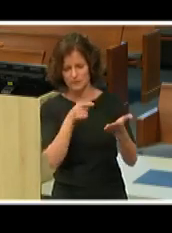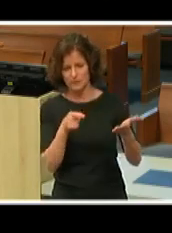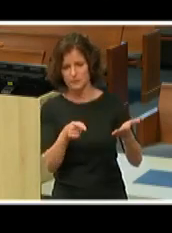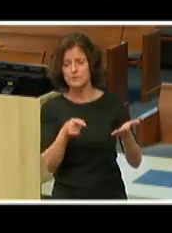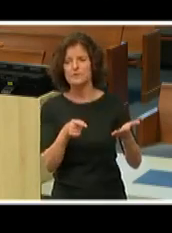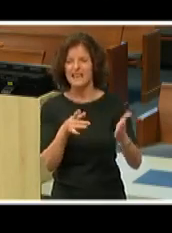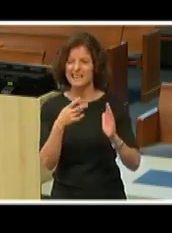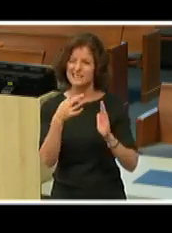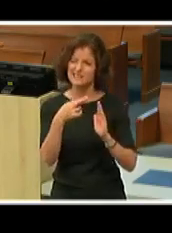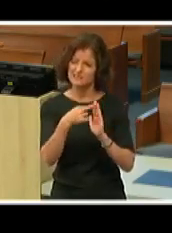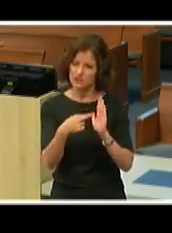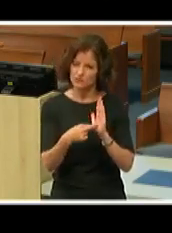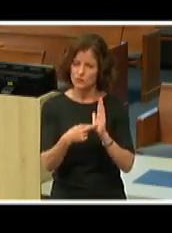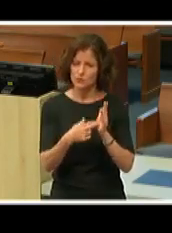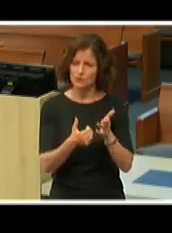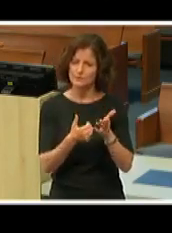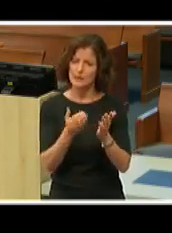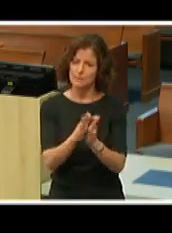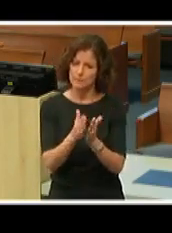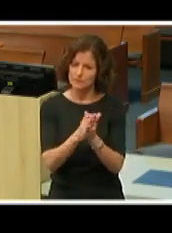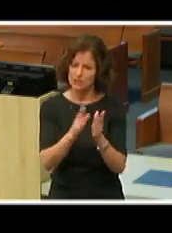it's a guidance for